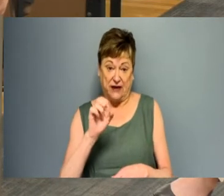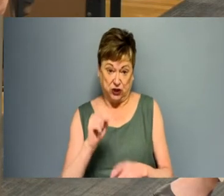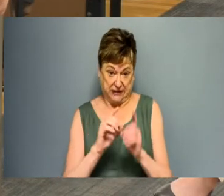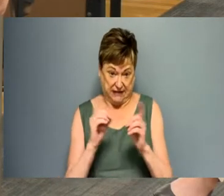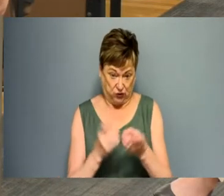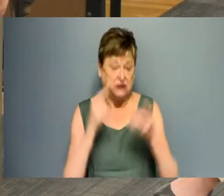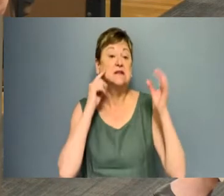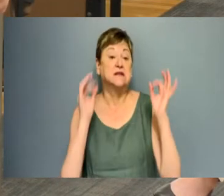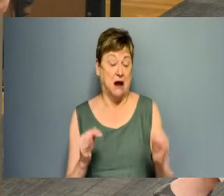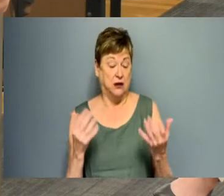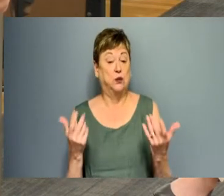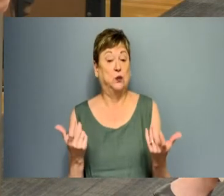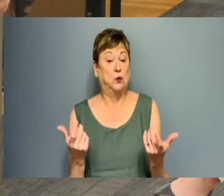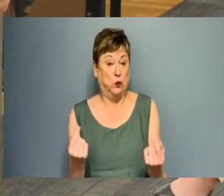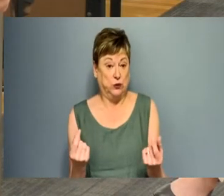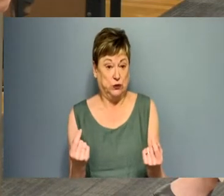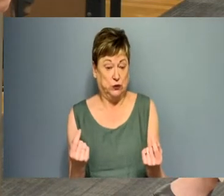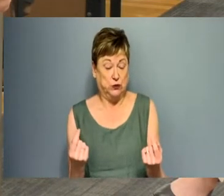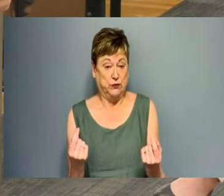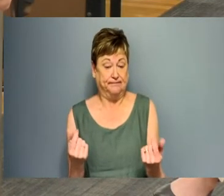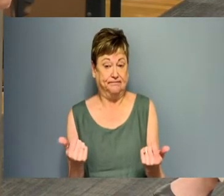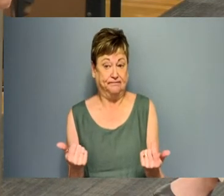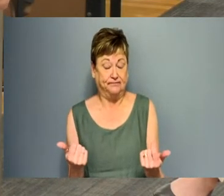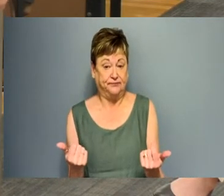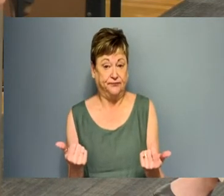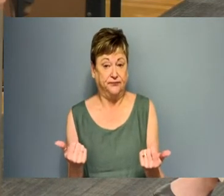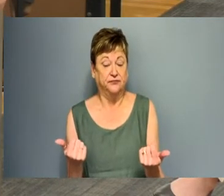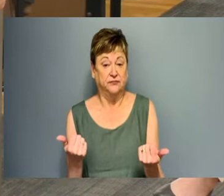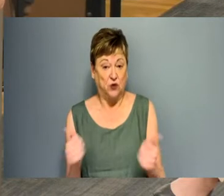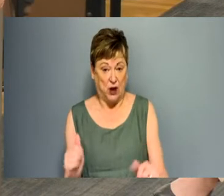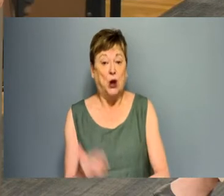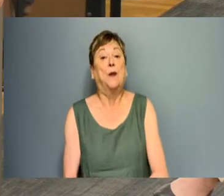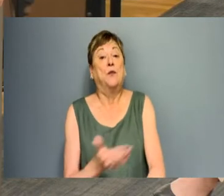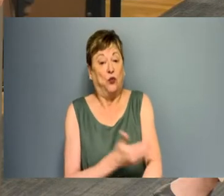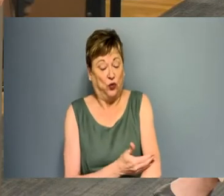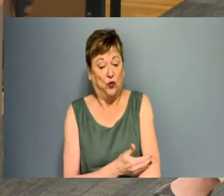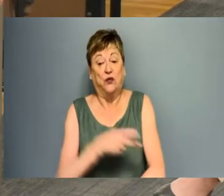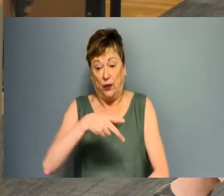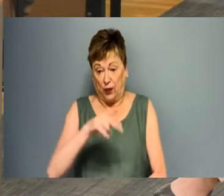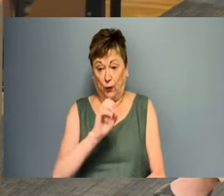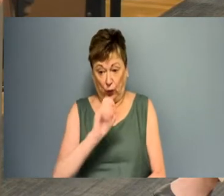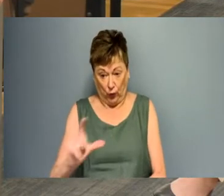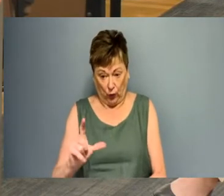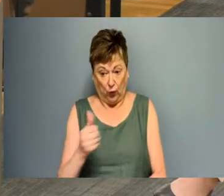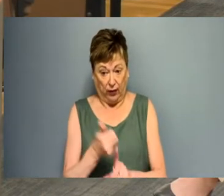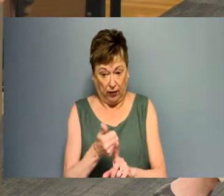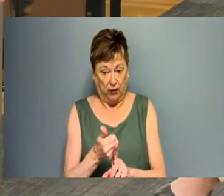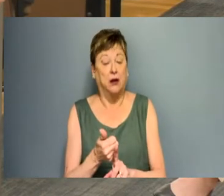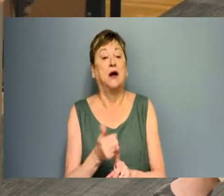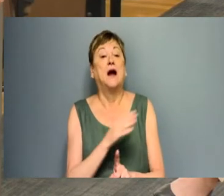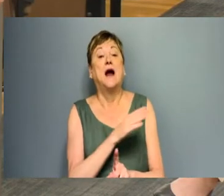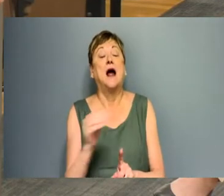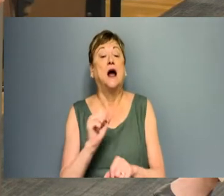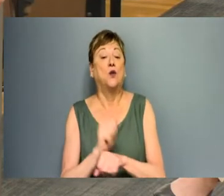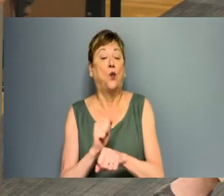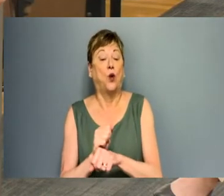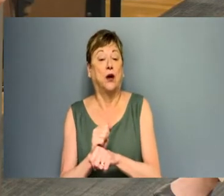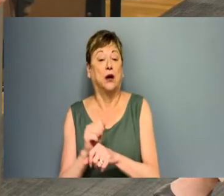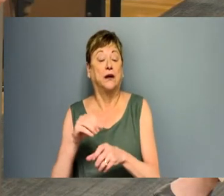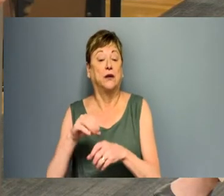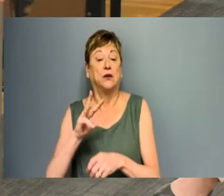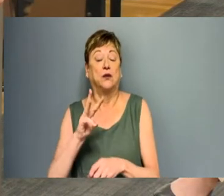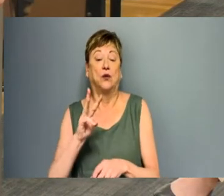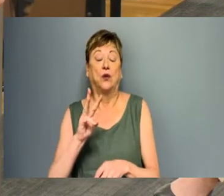to take on an effort to improve the conservation pool and to work within the watershed